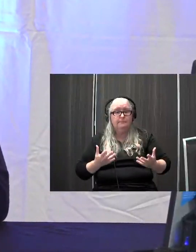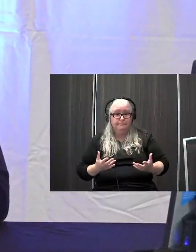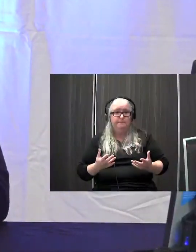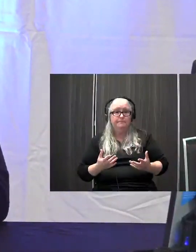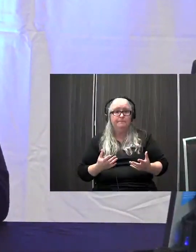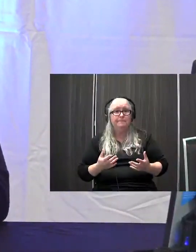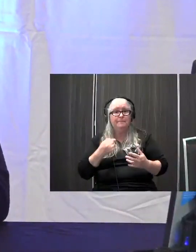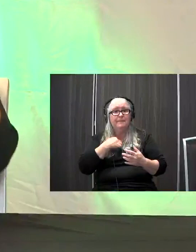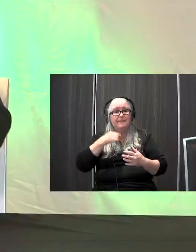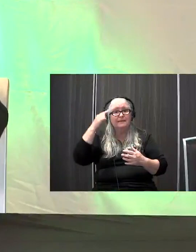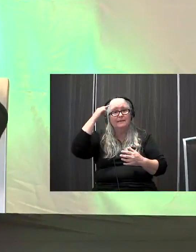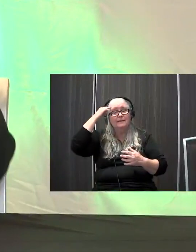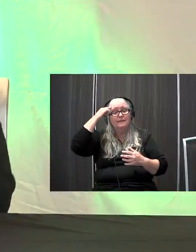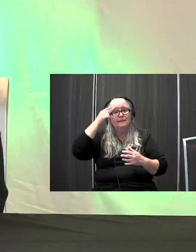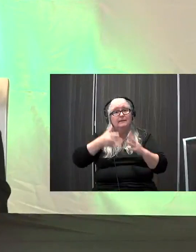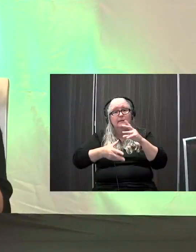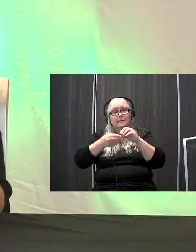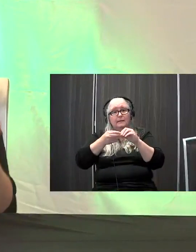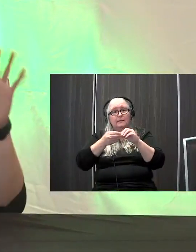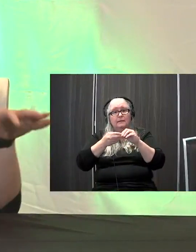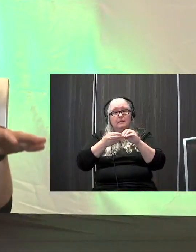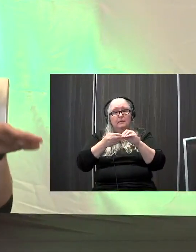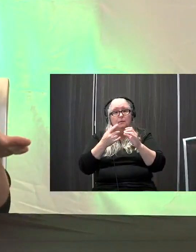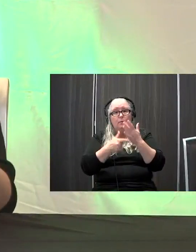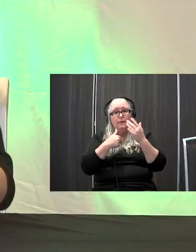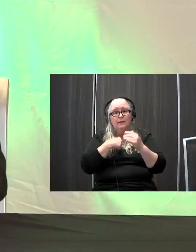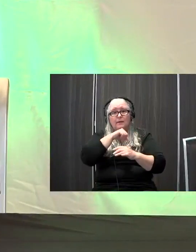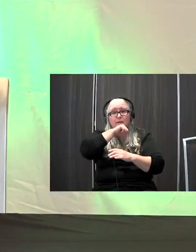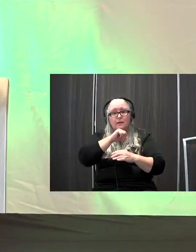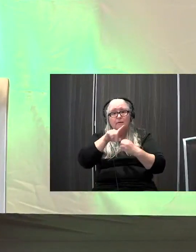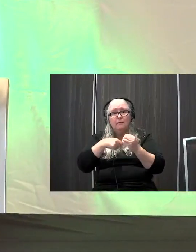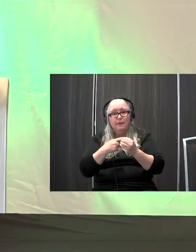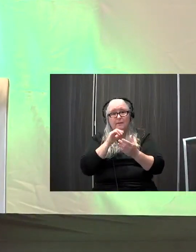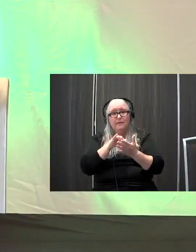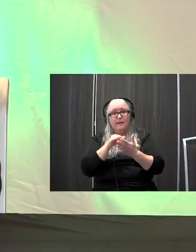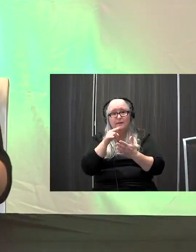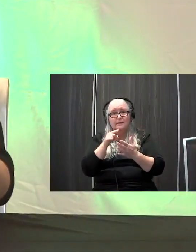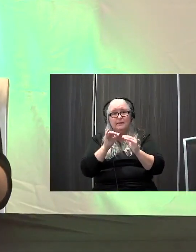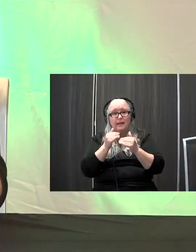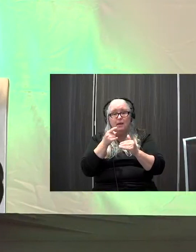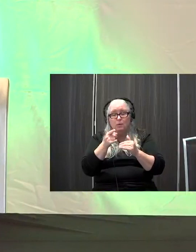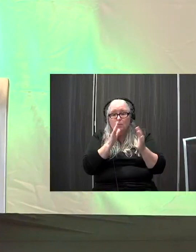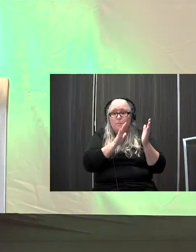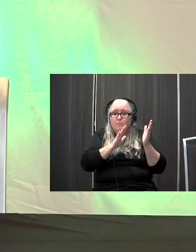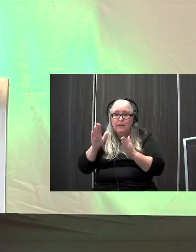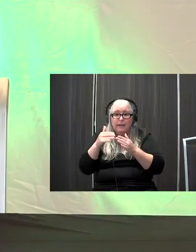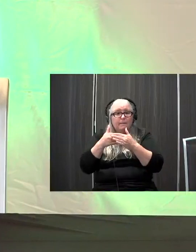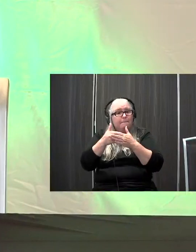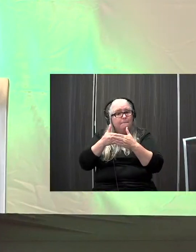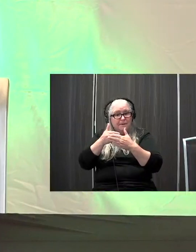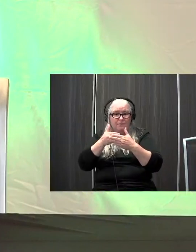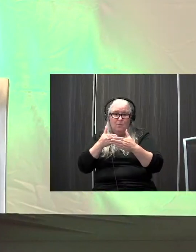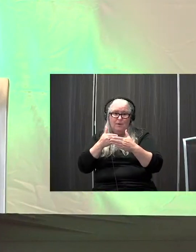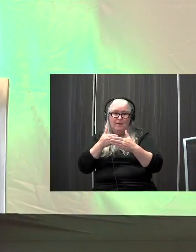I think just to briefly add on to that, what I really love about what you said is how purposeful you are about planning it in before it's a